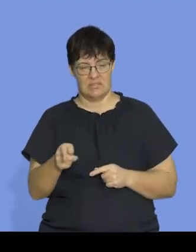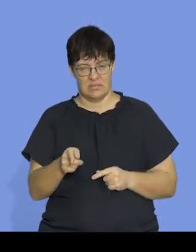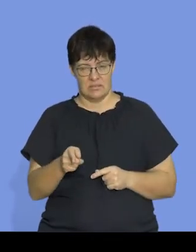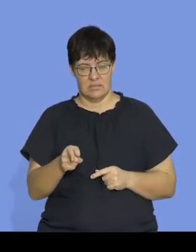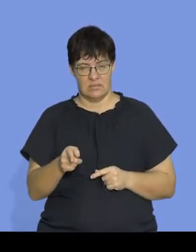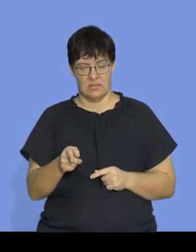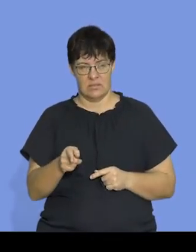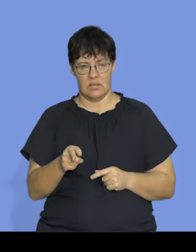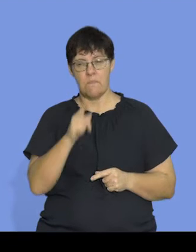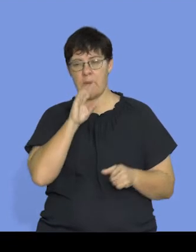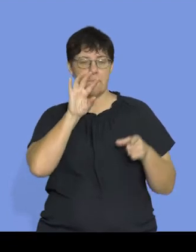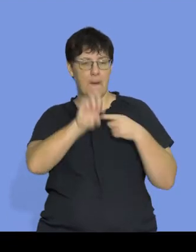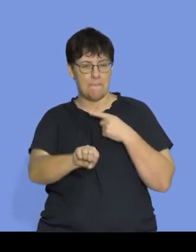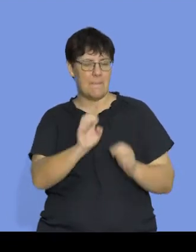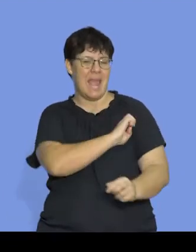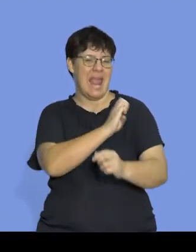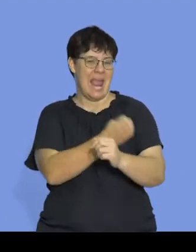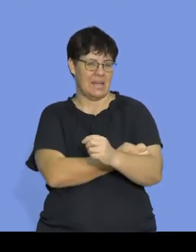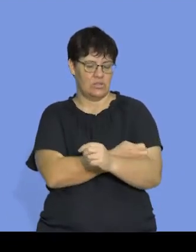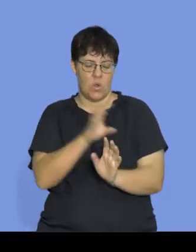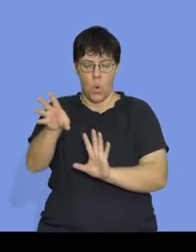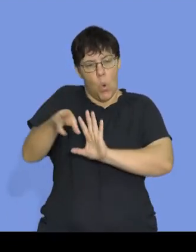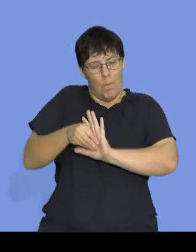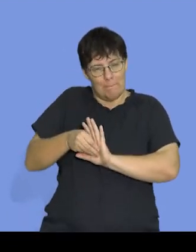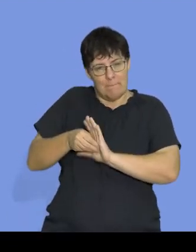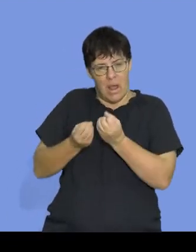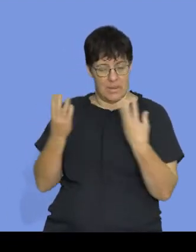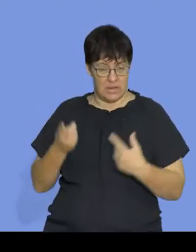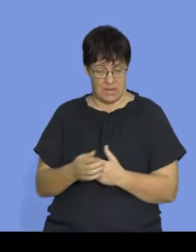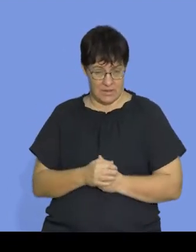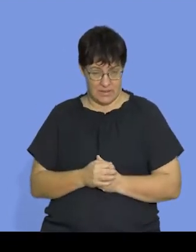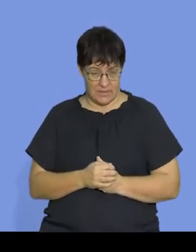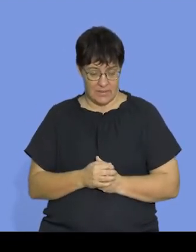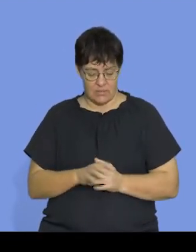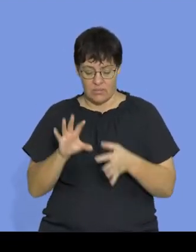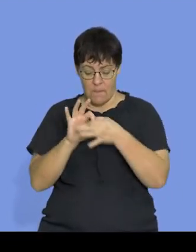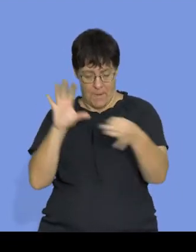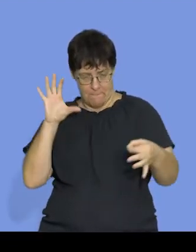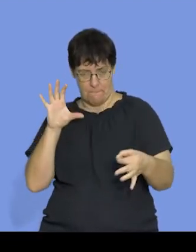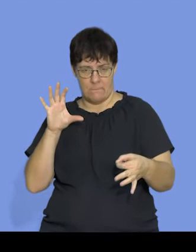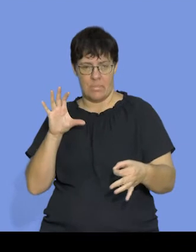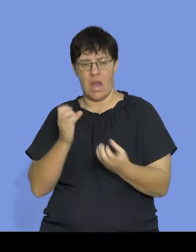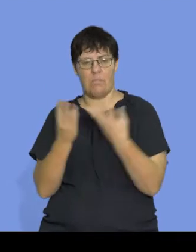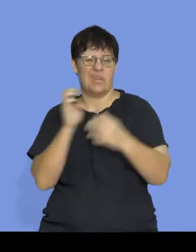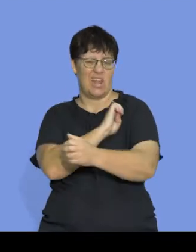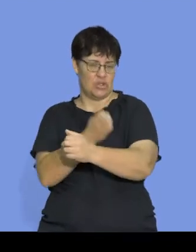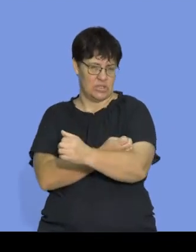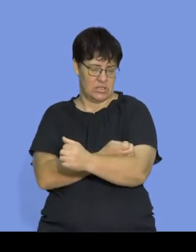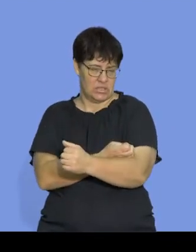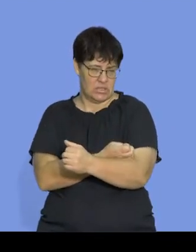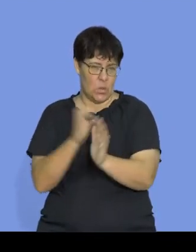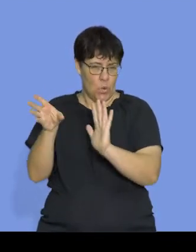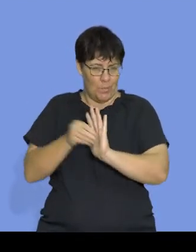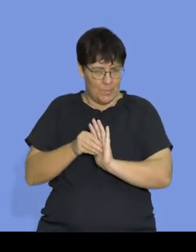the amount of energy that was absorbed, okay, to break these bonds. So enthalpy of the